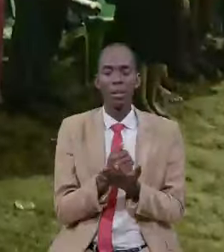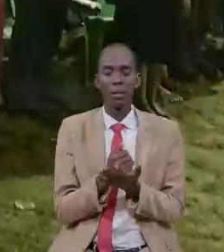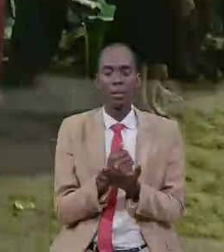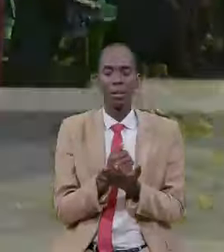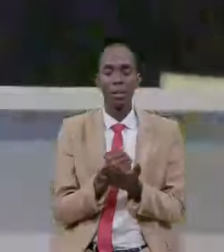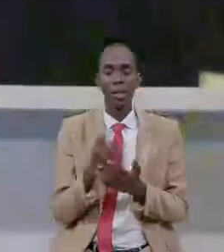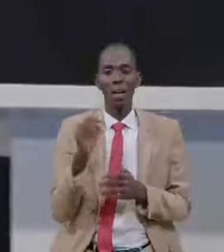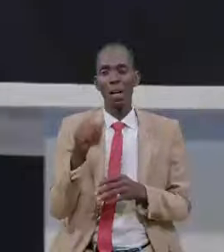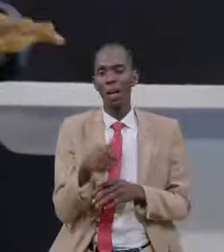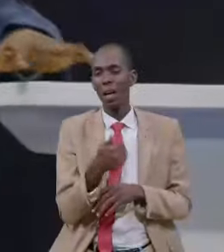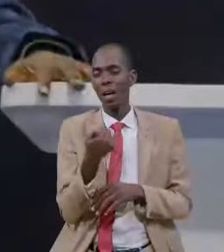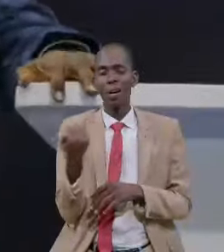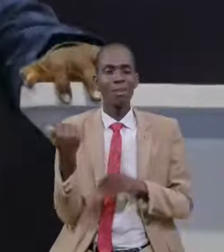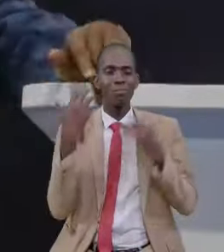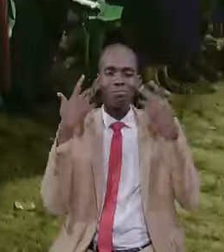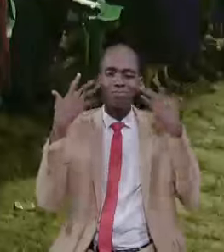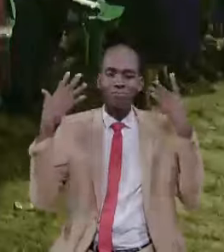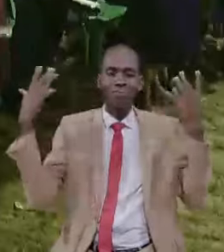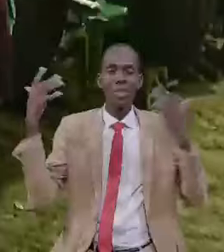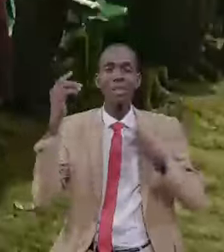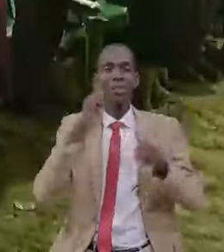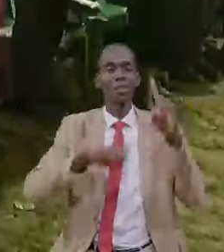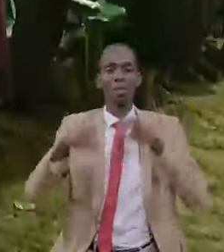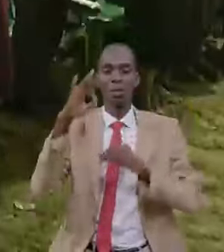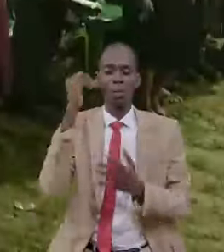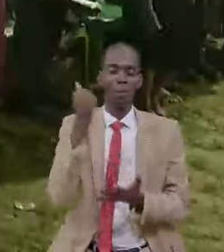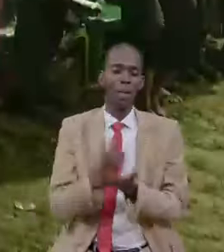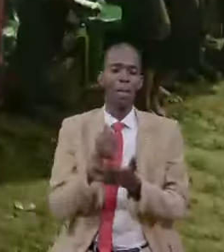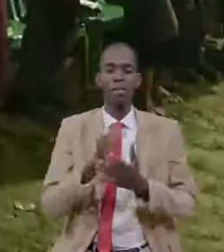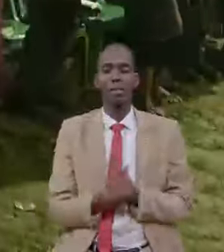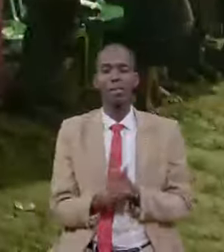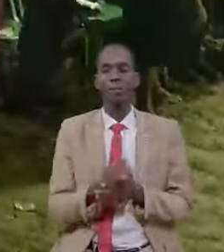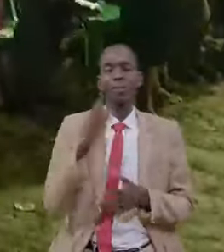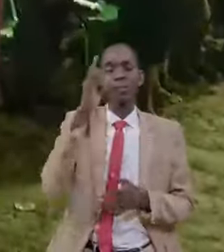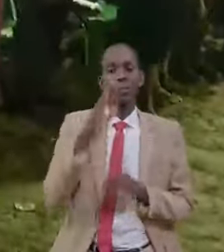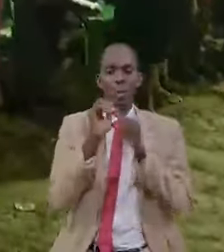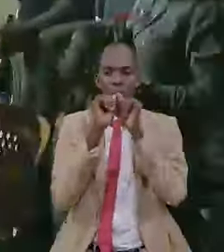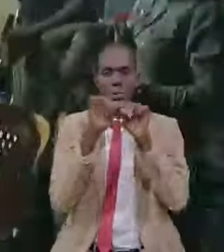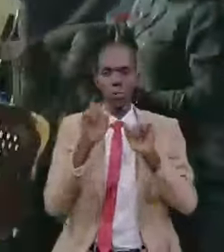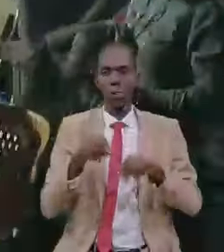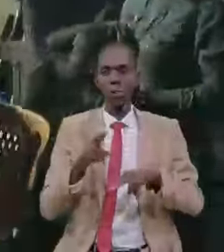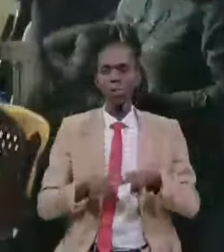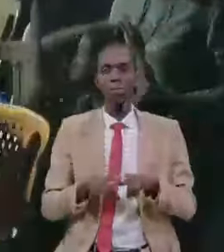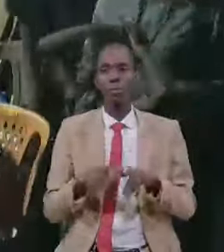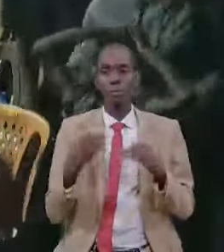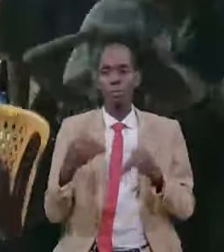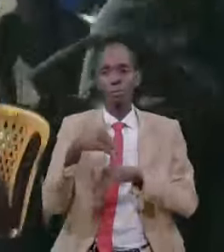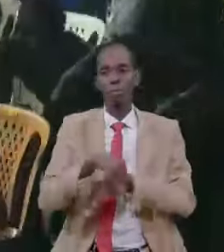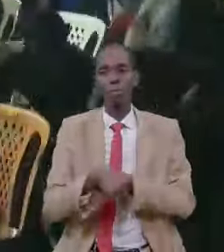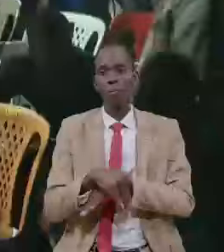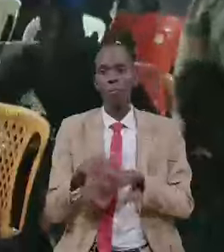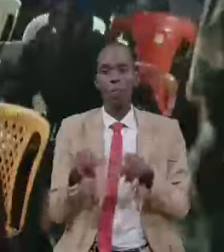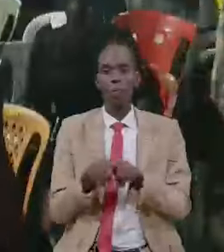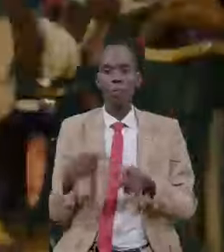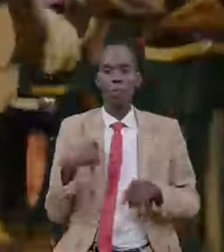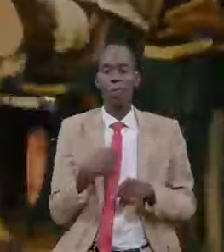Another melodious amen. God bless you. You can see that tonight, as we come